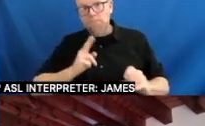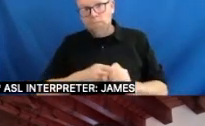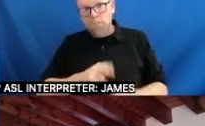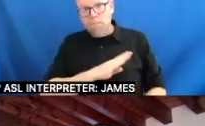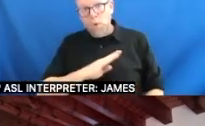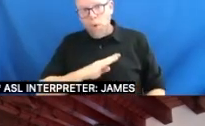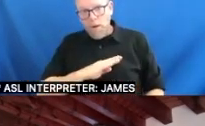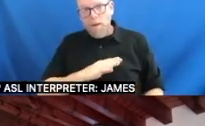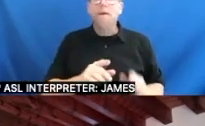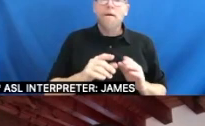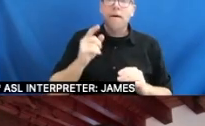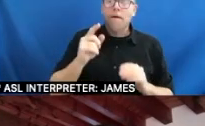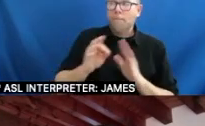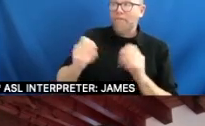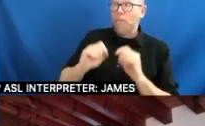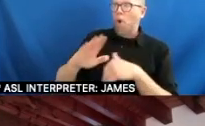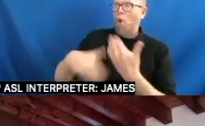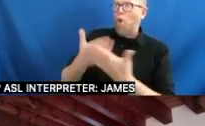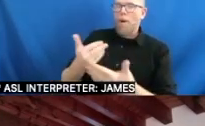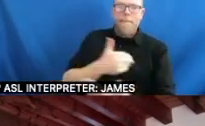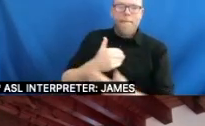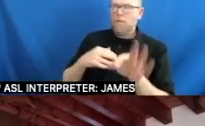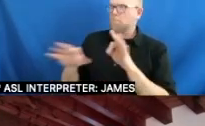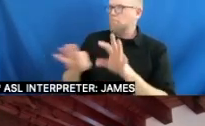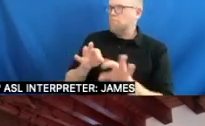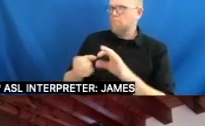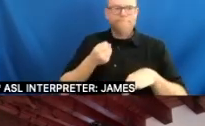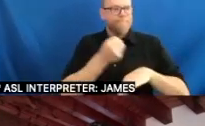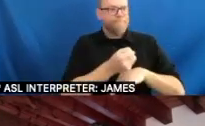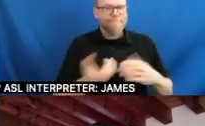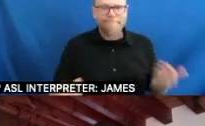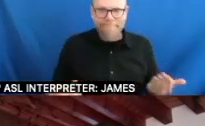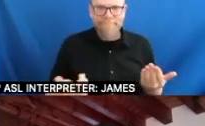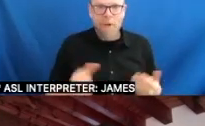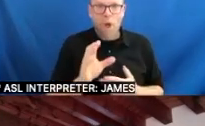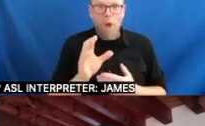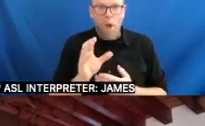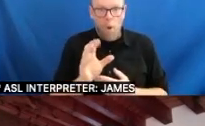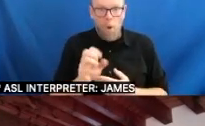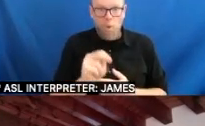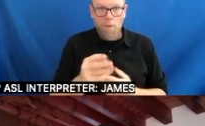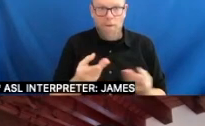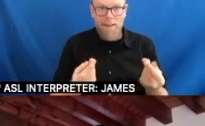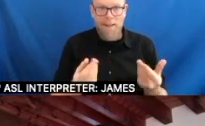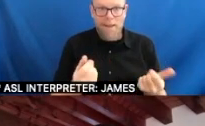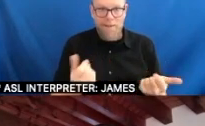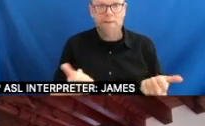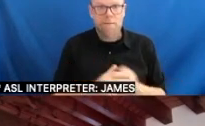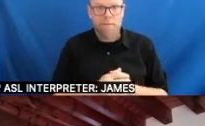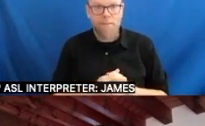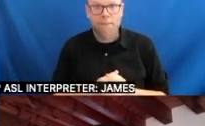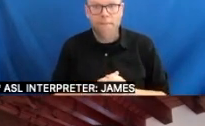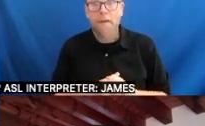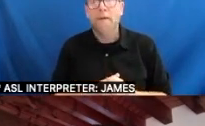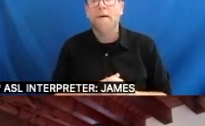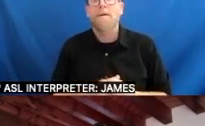entire membership. So, ownership of land, when we're talking about it, like I just mentioned, is